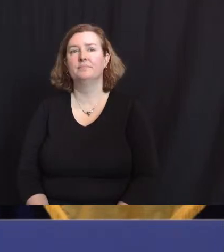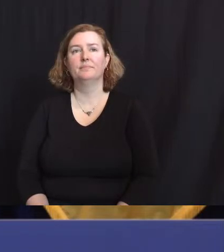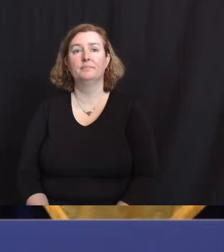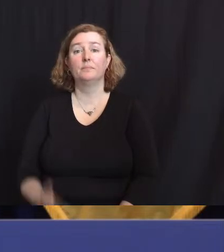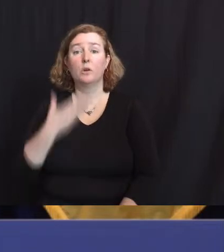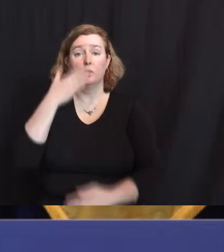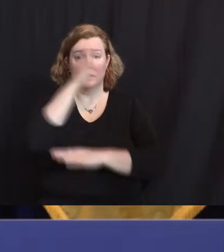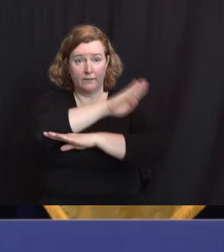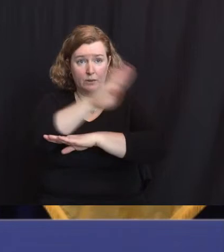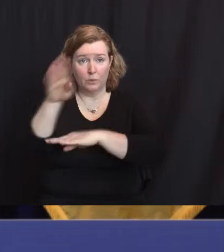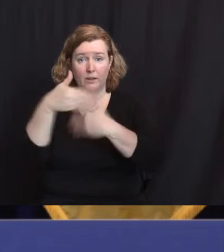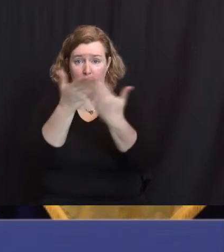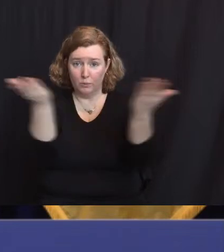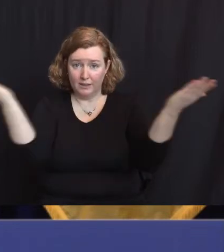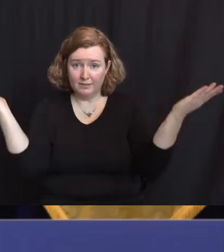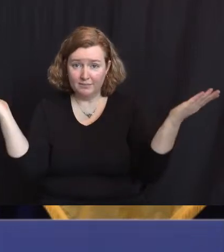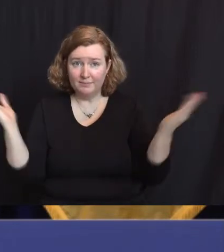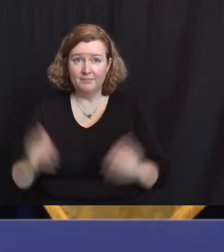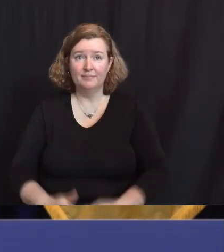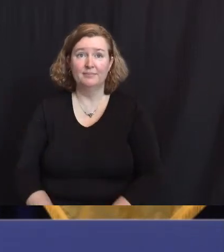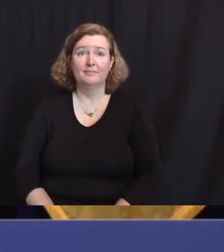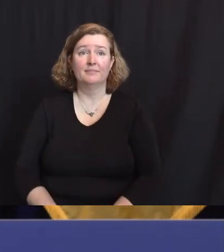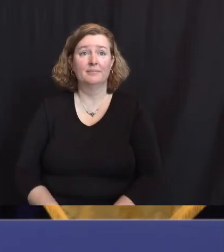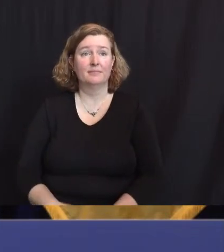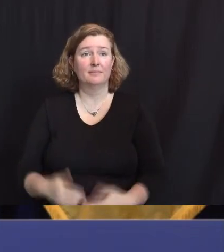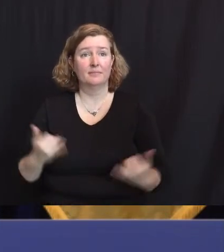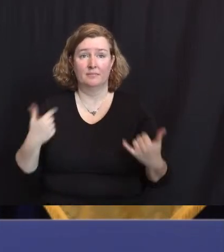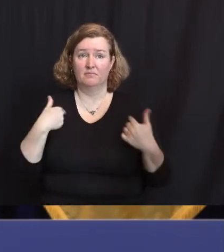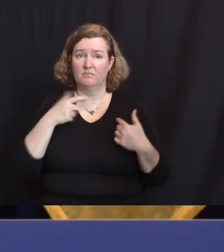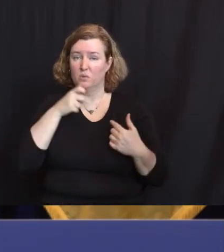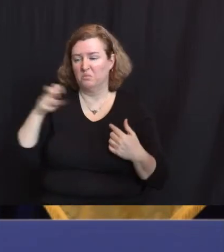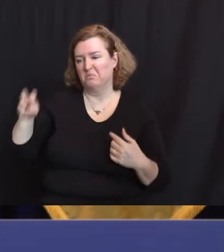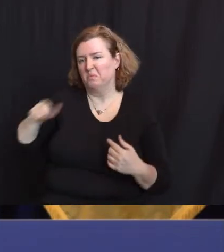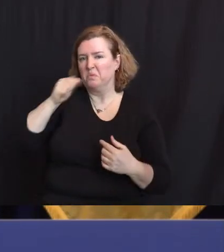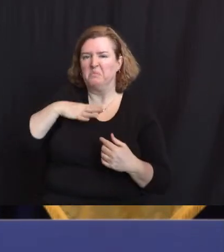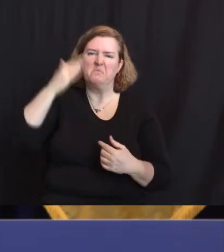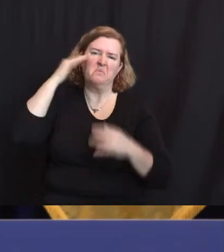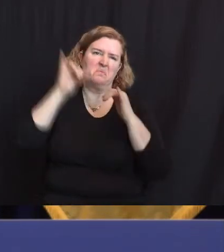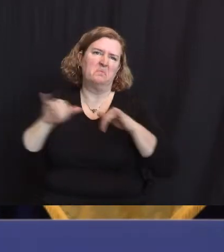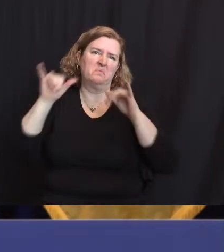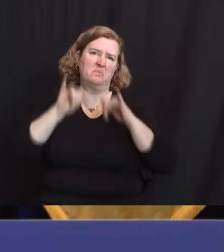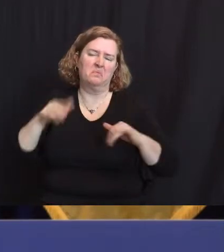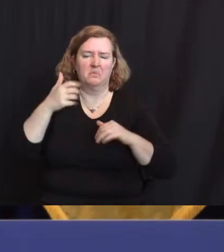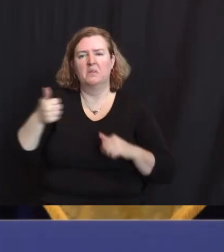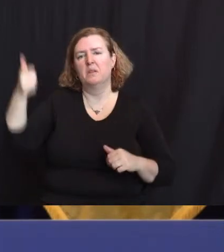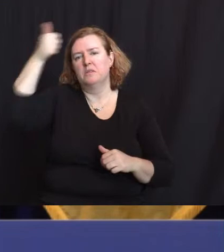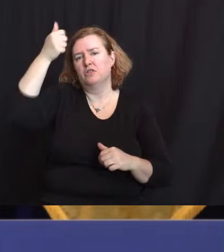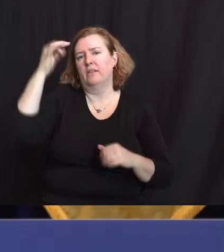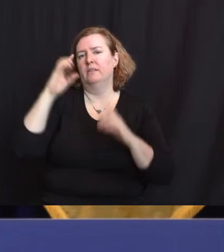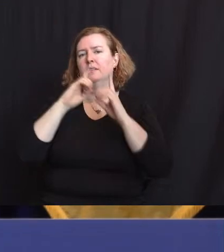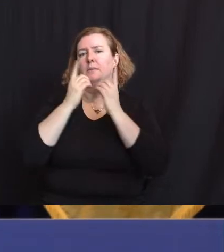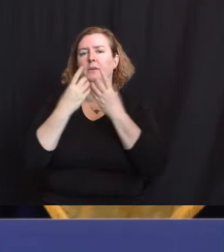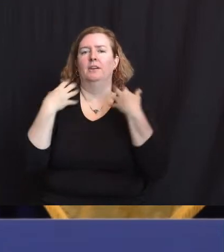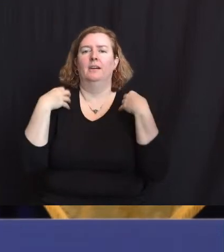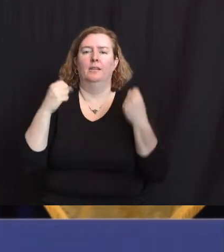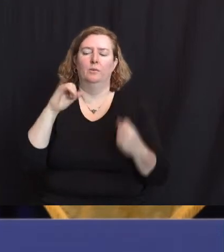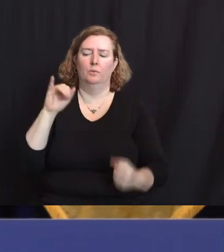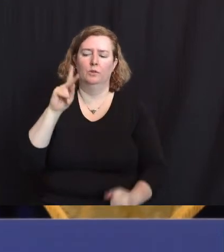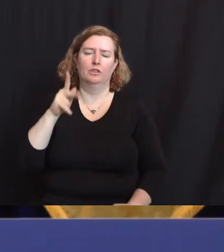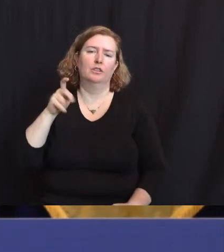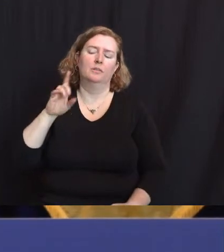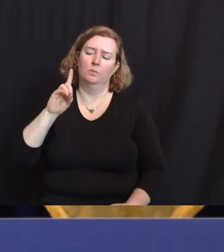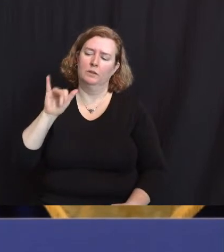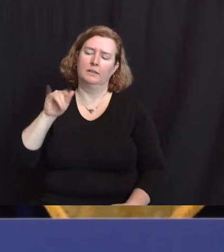Good afternoon, everyone. With me is the woman to my right who needs no introduction, the Commissioner of the Department of Health, Judy Persicelli. To